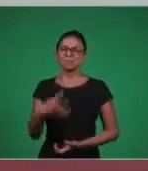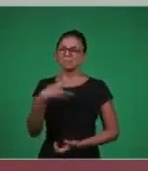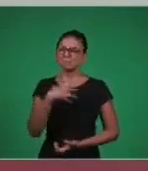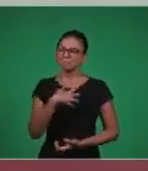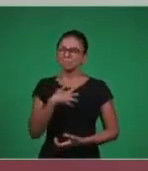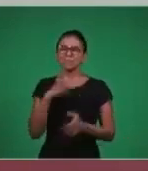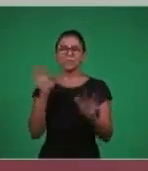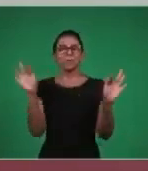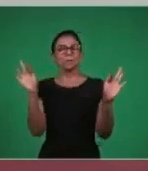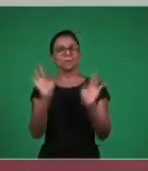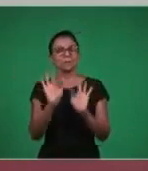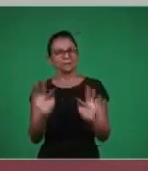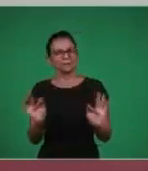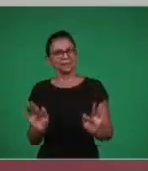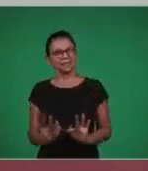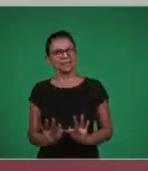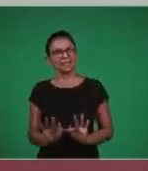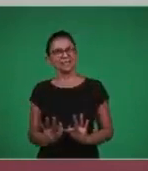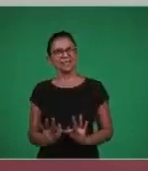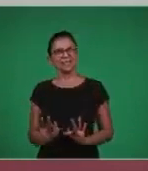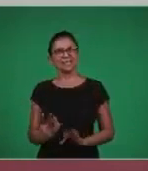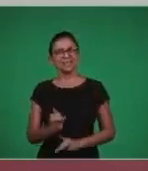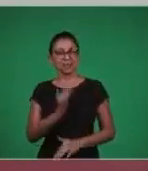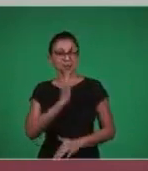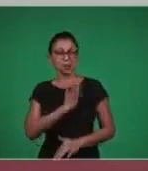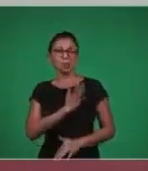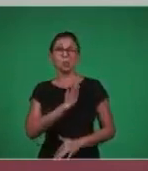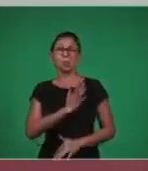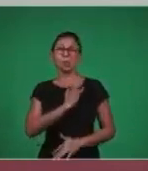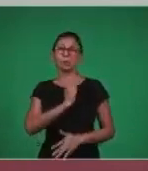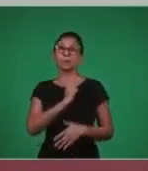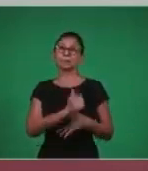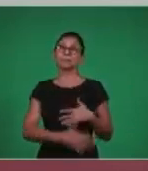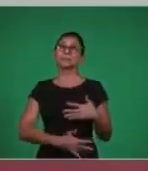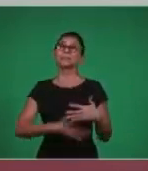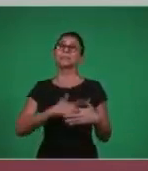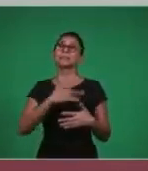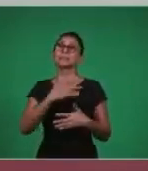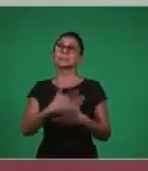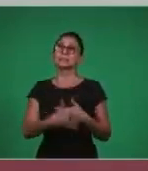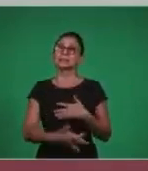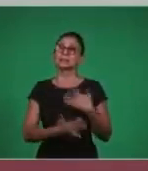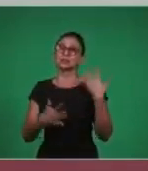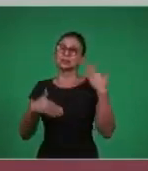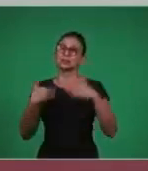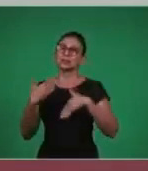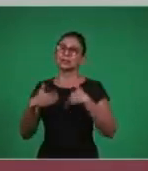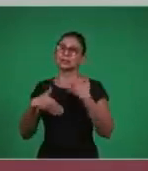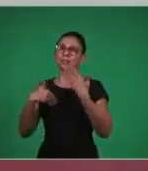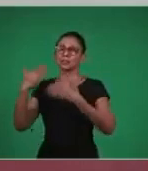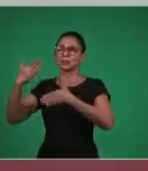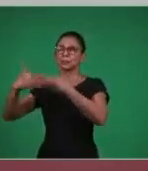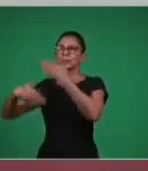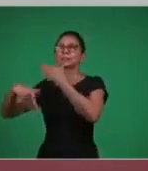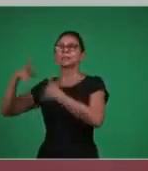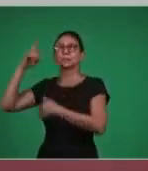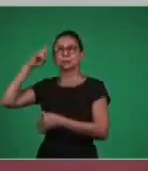I'm very happy. My heart is filled and overflowing of the presence of the Holy